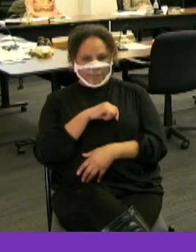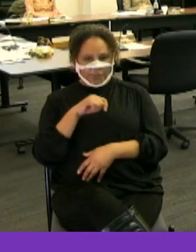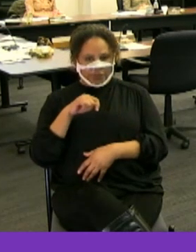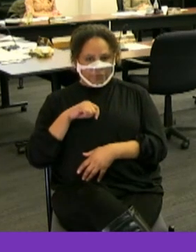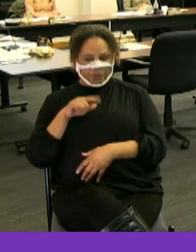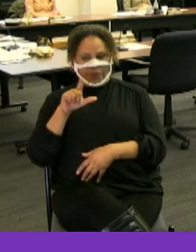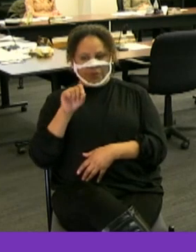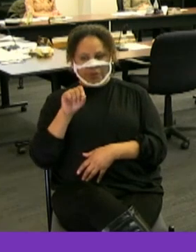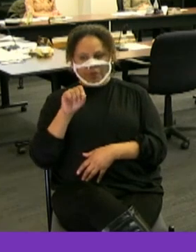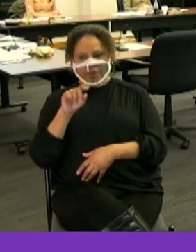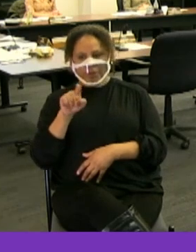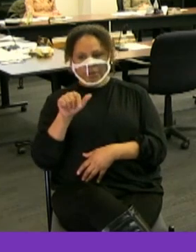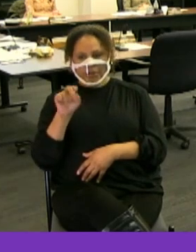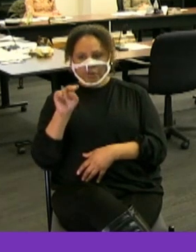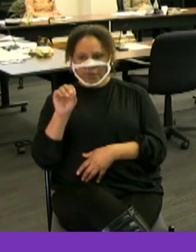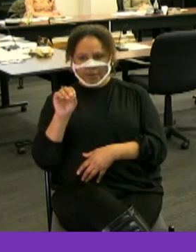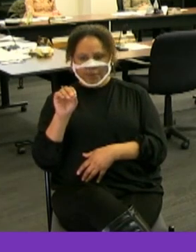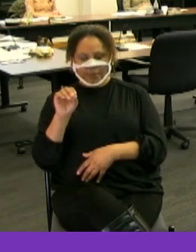Trustee Lozano.